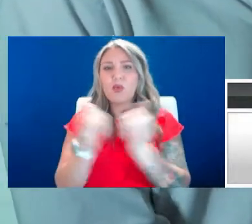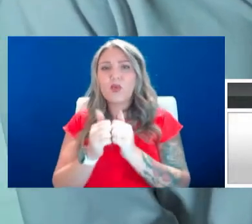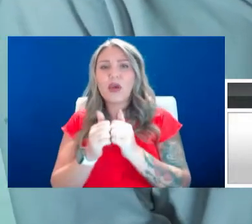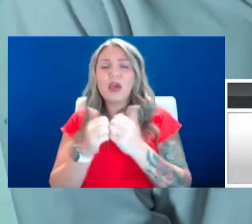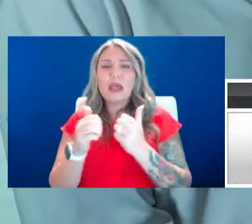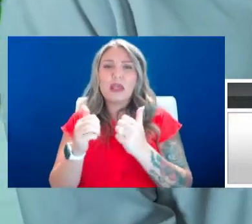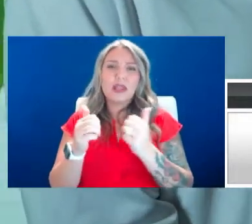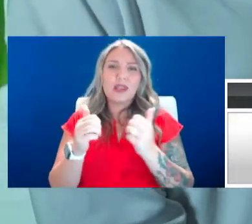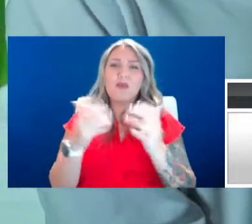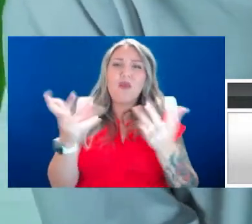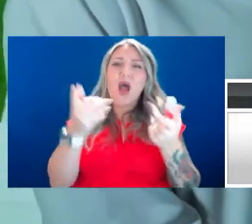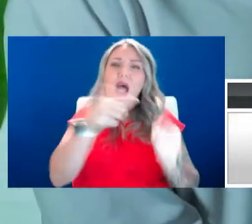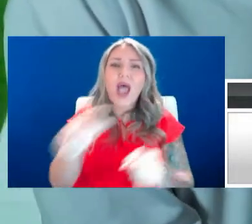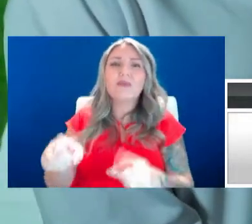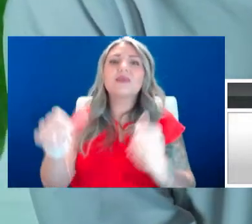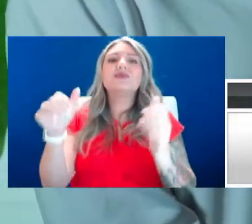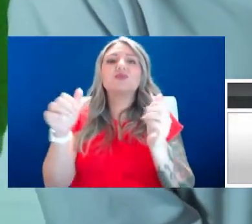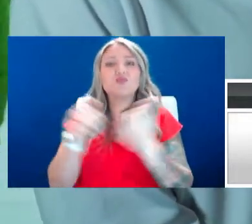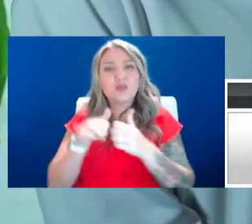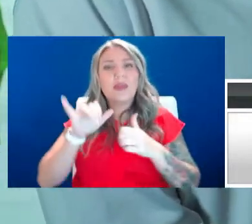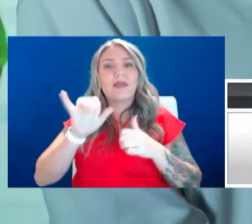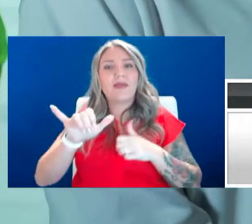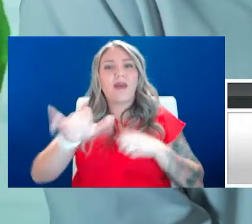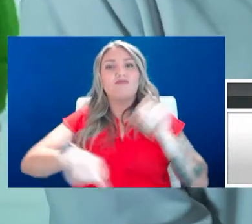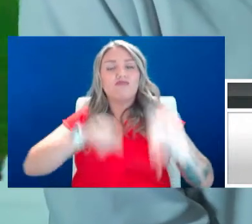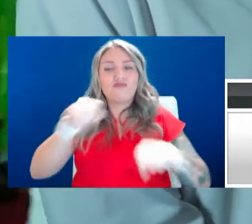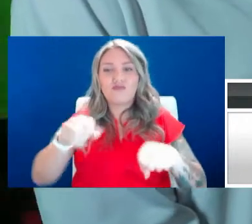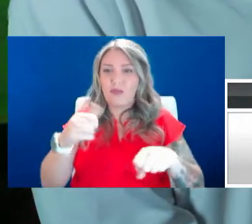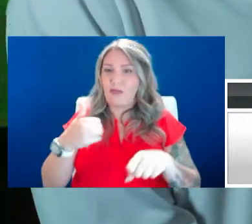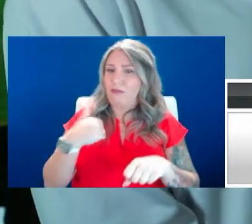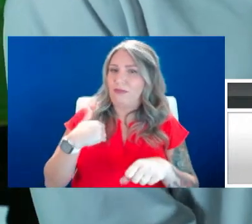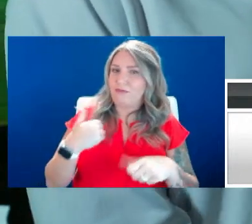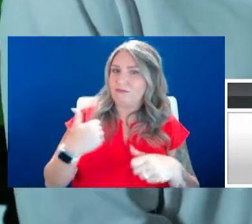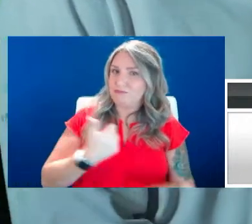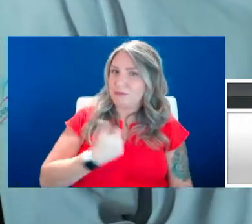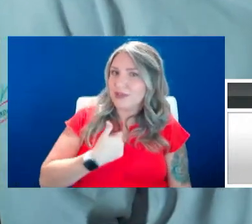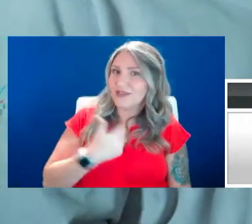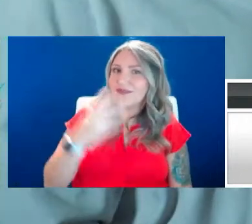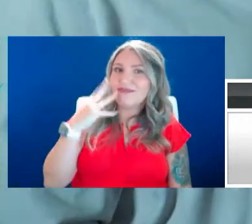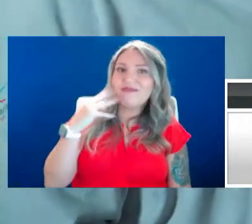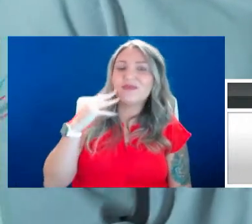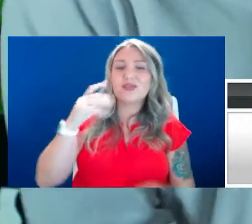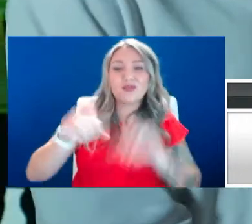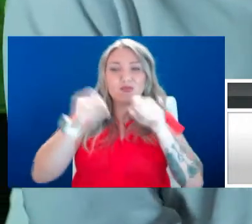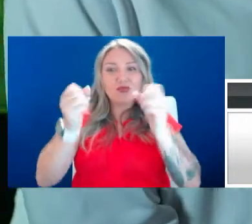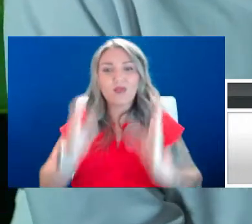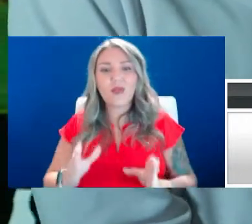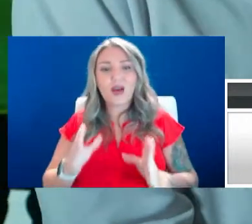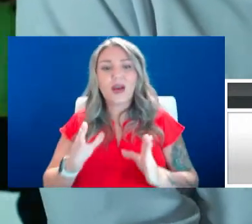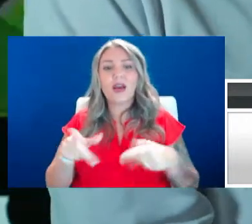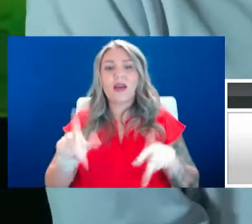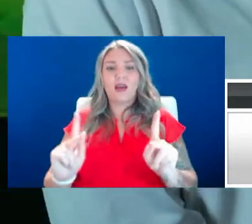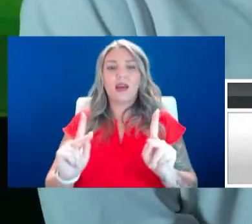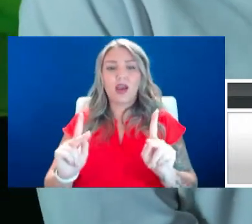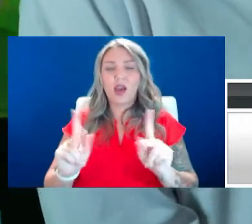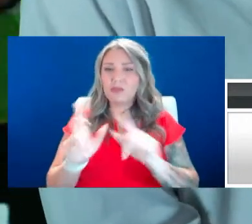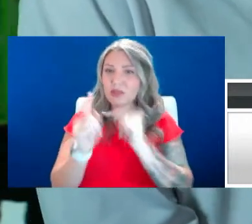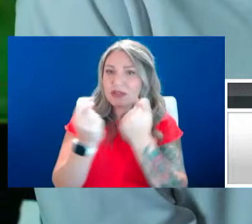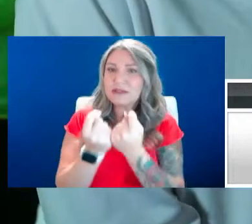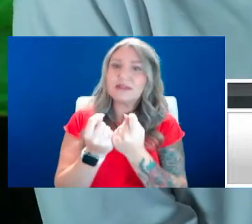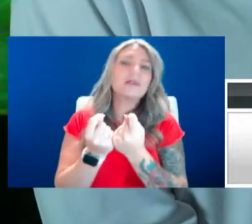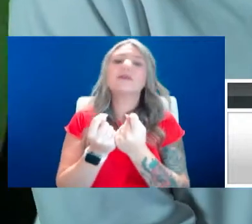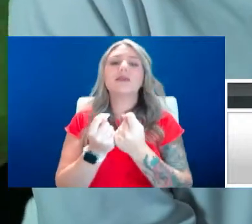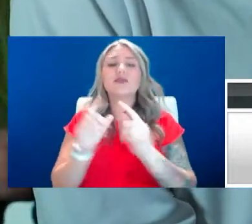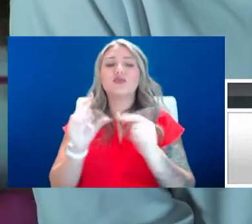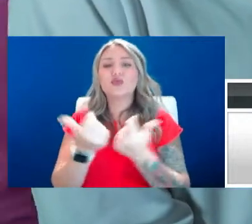the ride. So I've had the opportunity to be a rider, have the opportunity to have been part of the team as a quad squad member and a